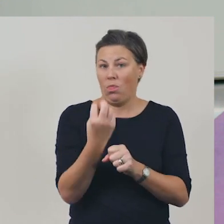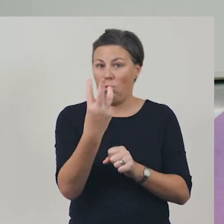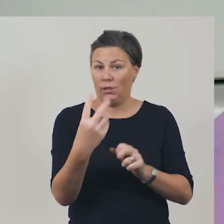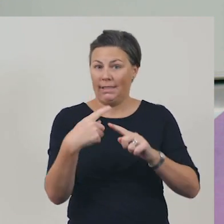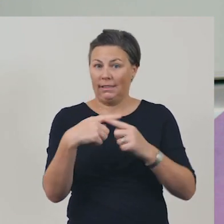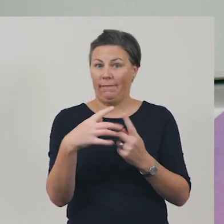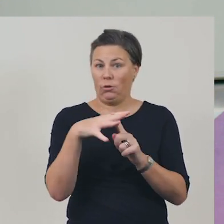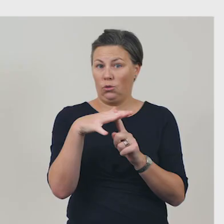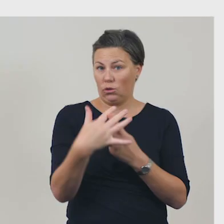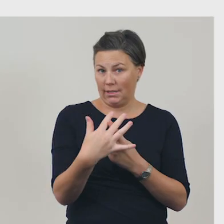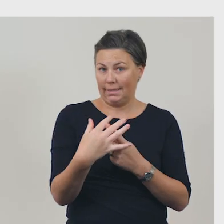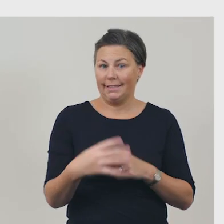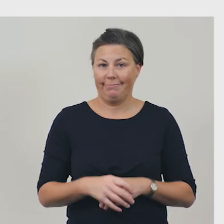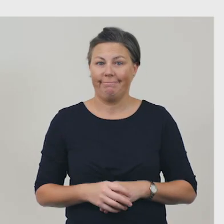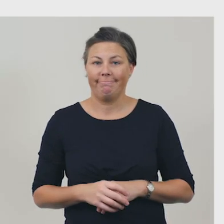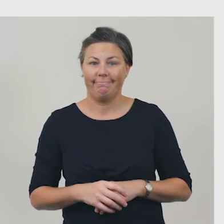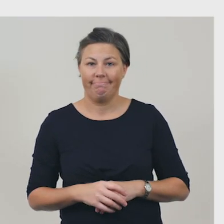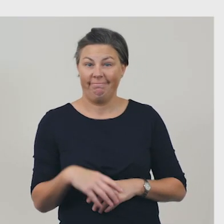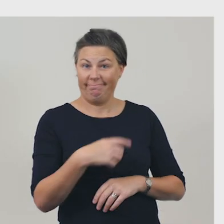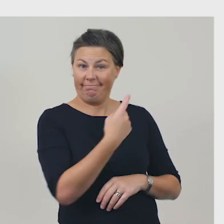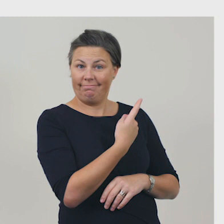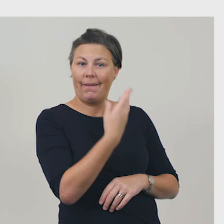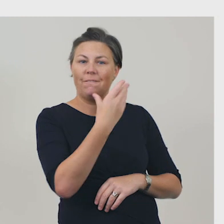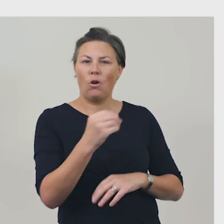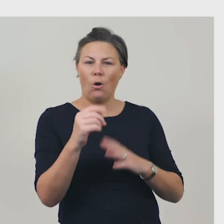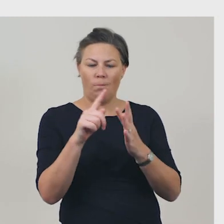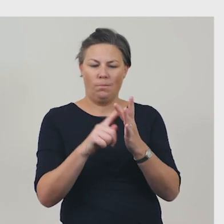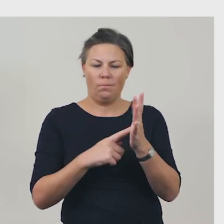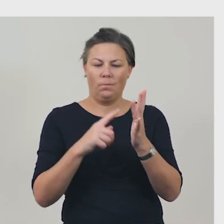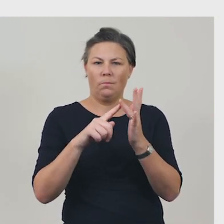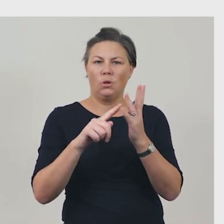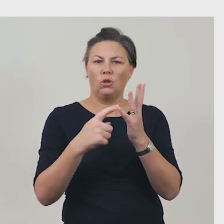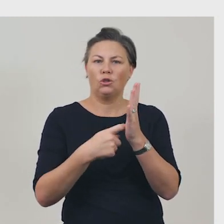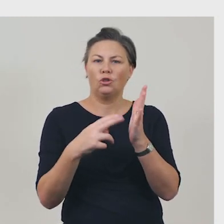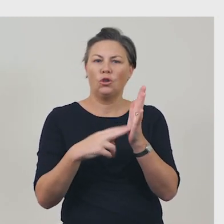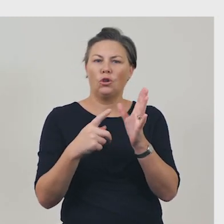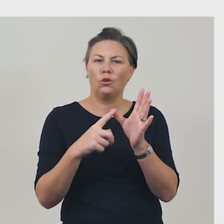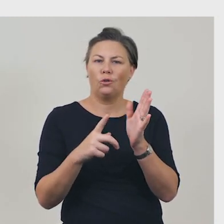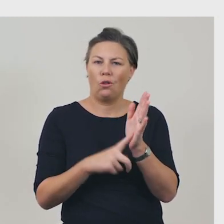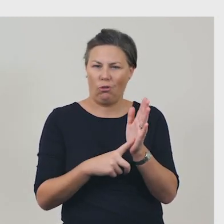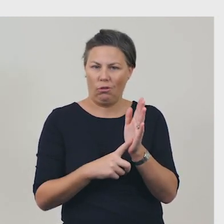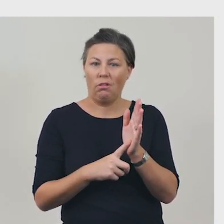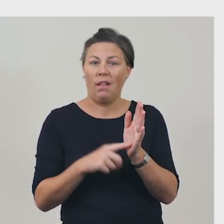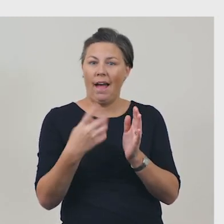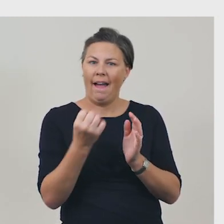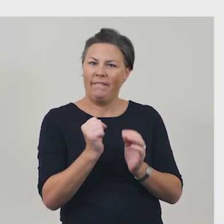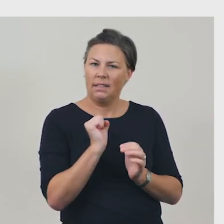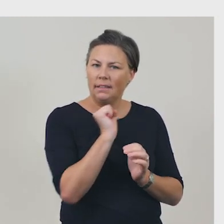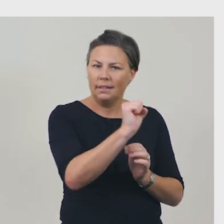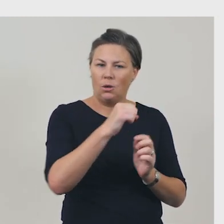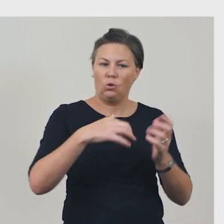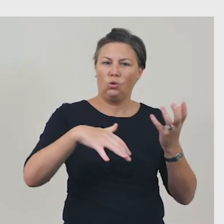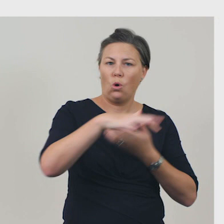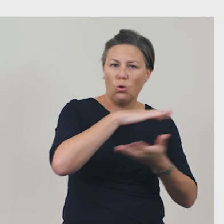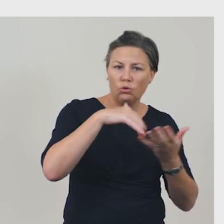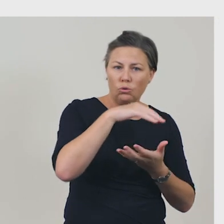example. Here is an extract of a journal entry. It has been written with a particular social, historical,